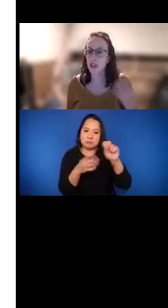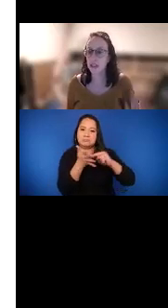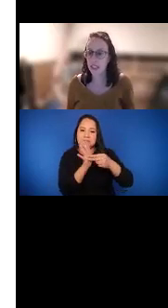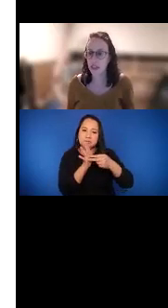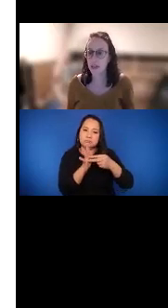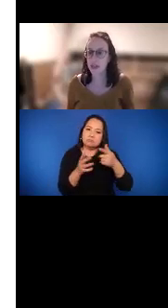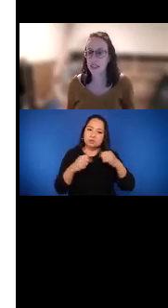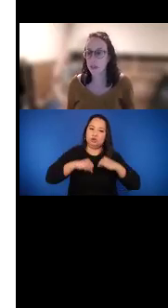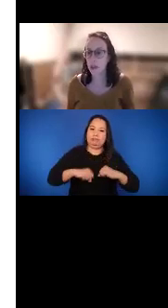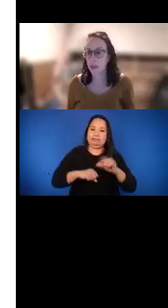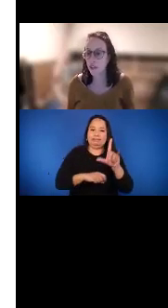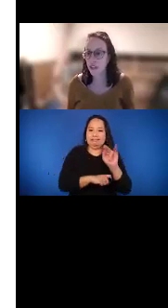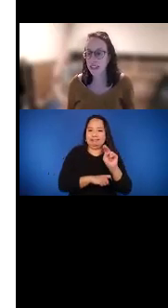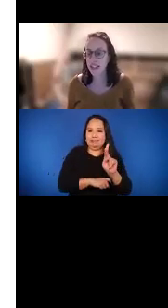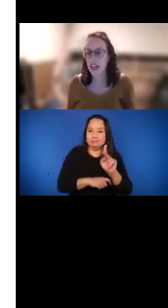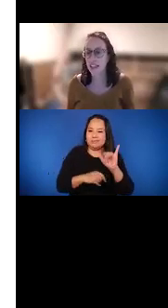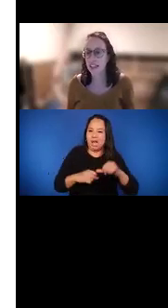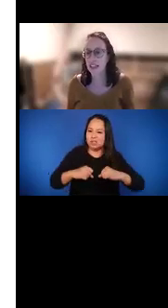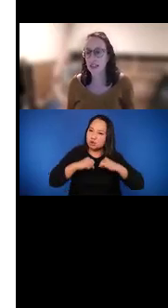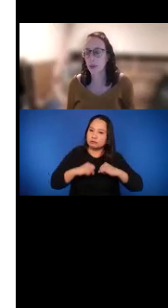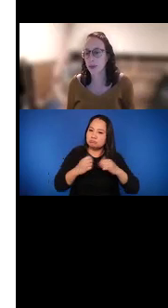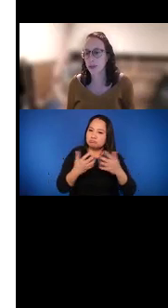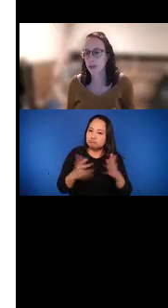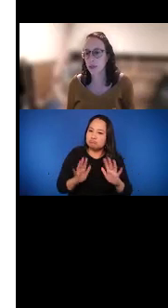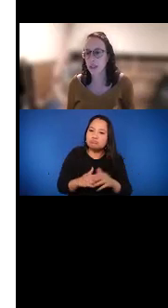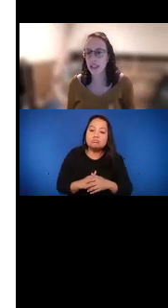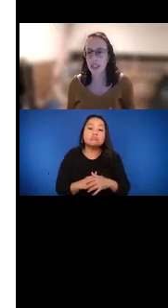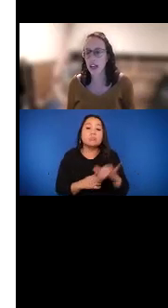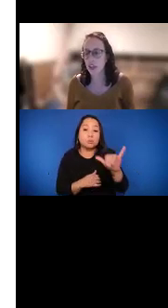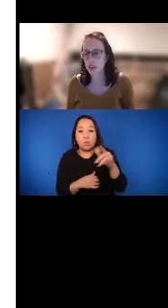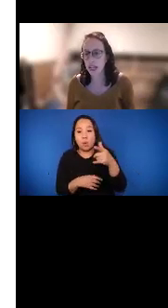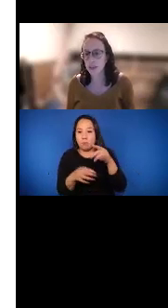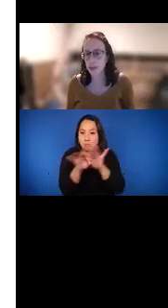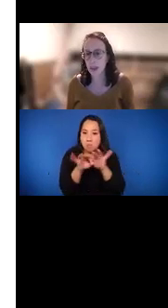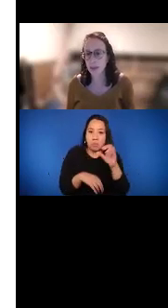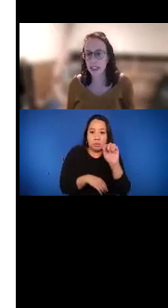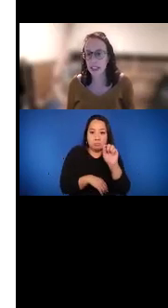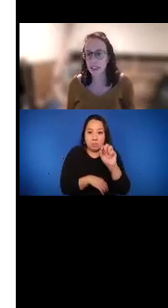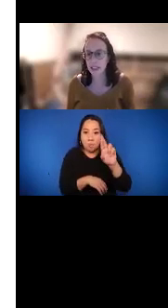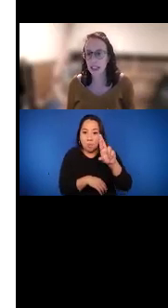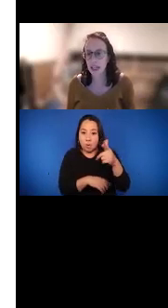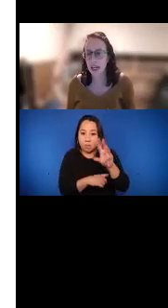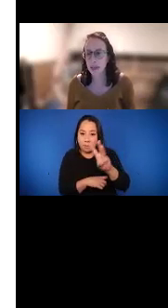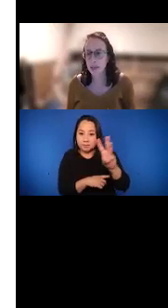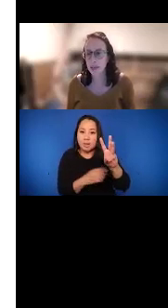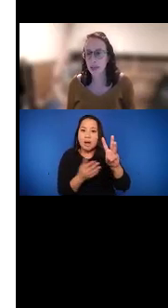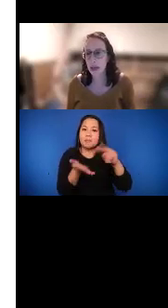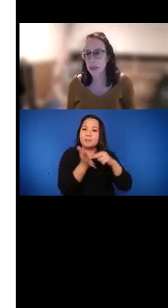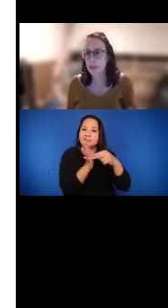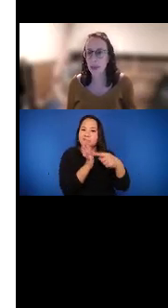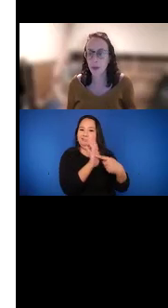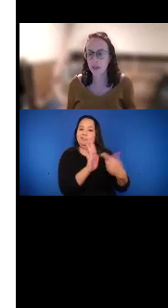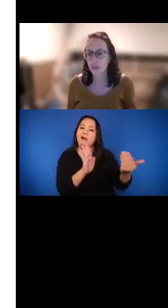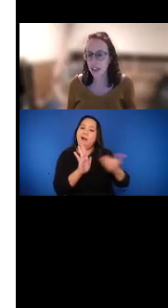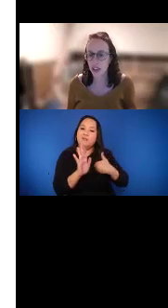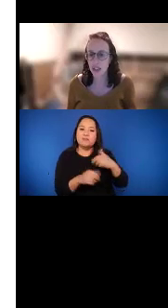website, signals some nonprofit status as opposed to other types of websites. So that